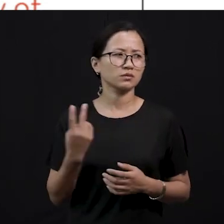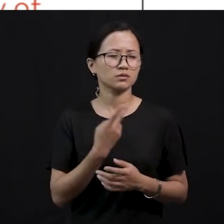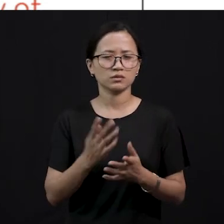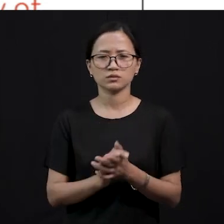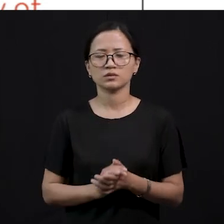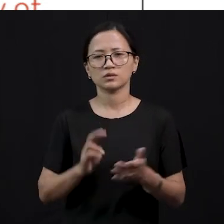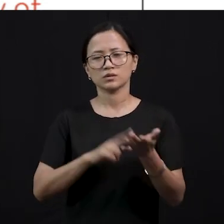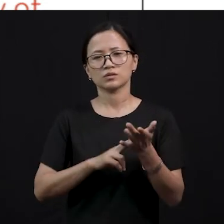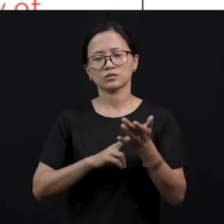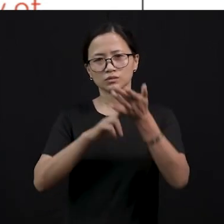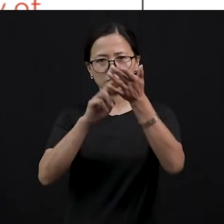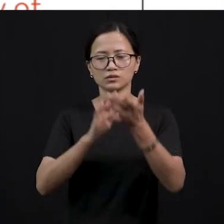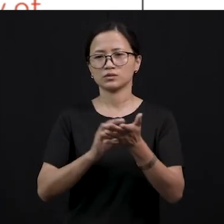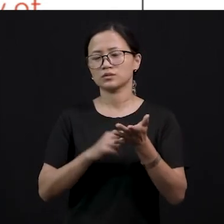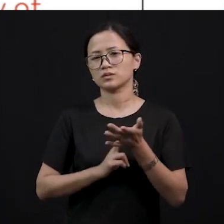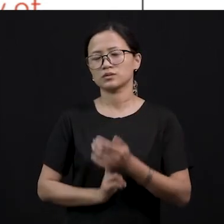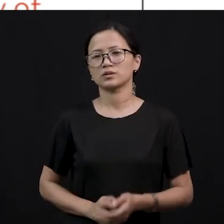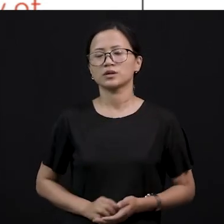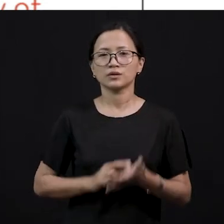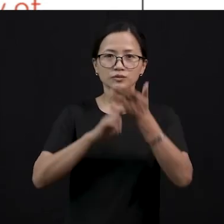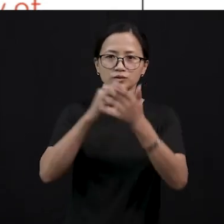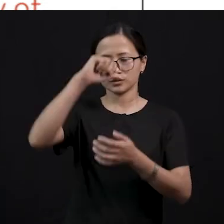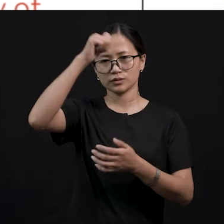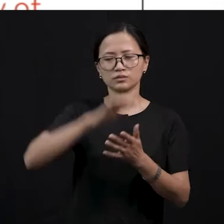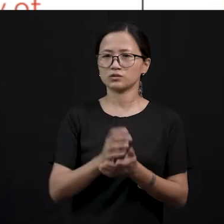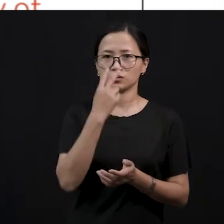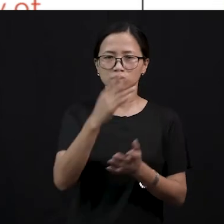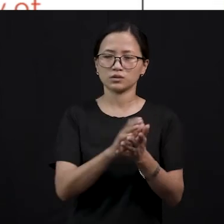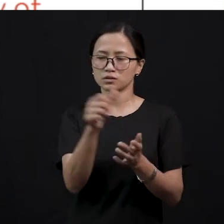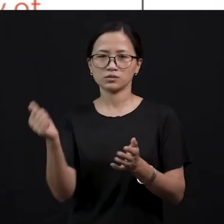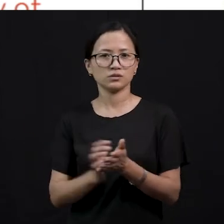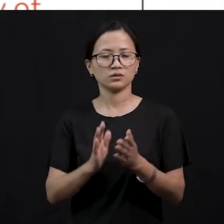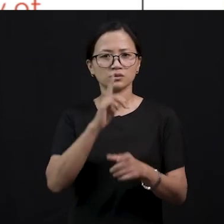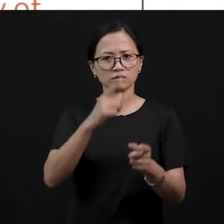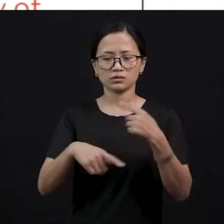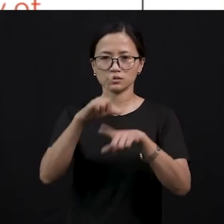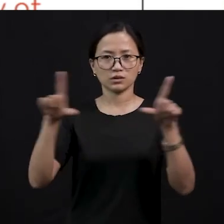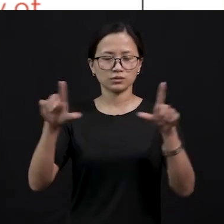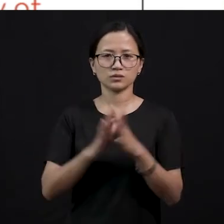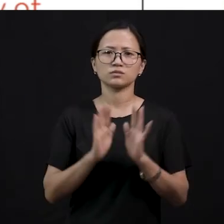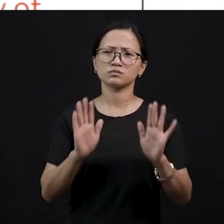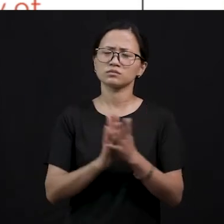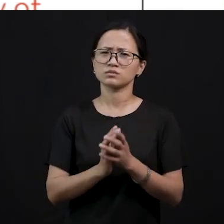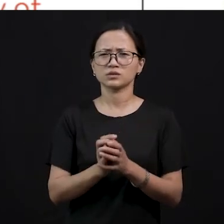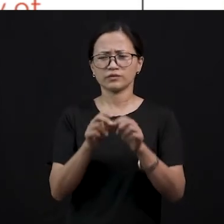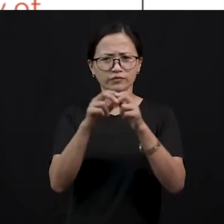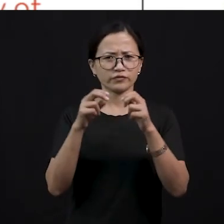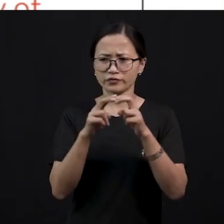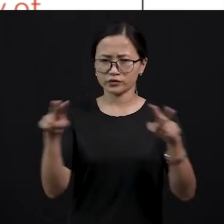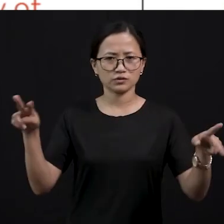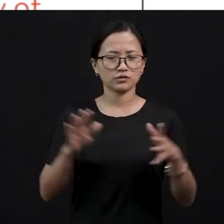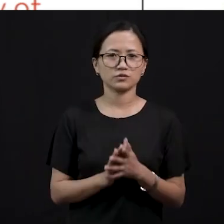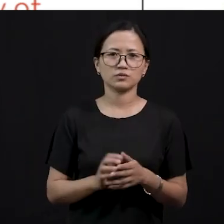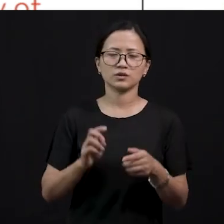a North Indian is watching a movie in another language, that is telling me that, see, this movie is so different from the